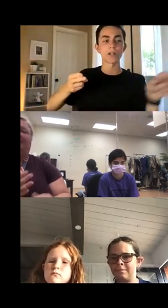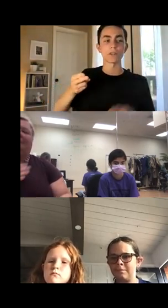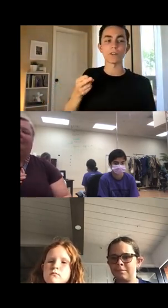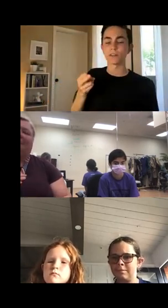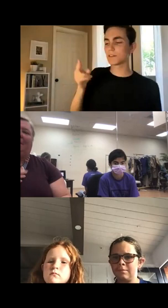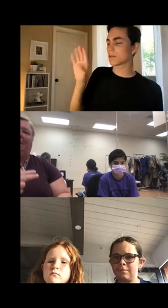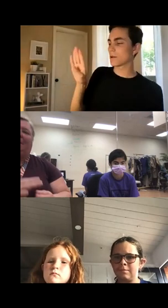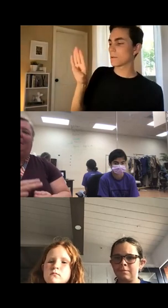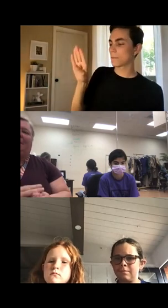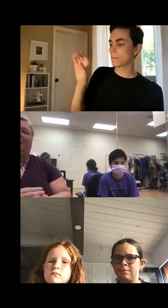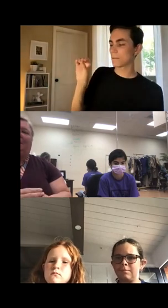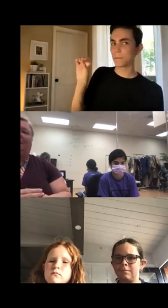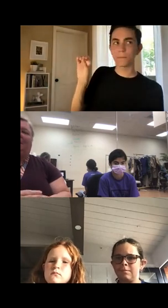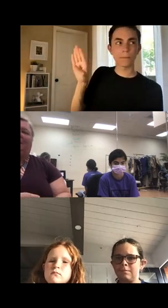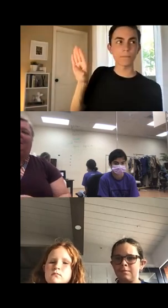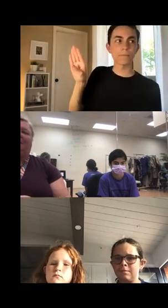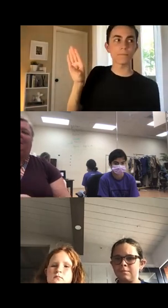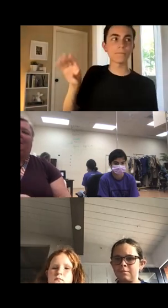at the bottom there.